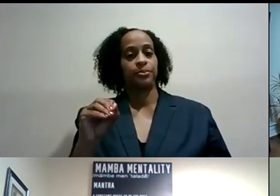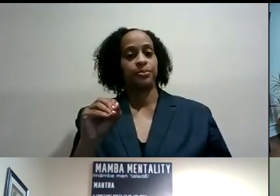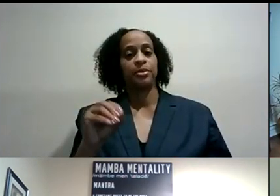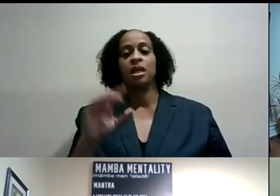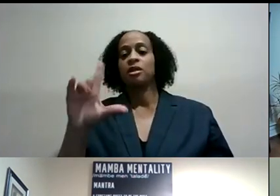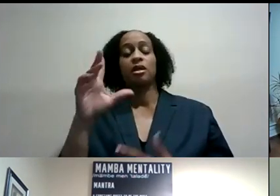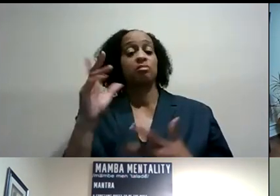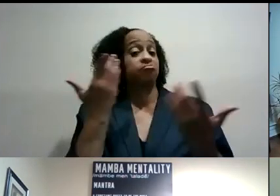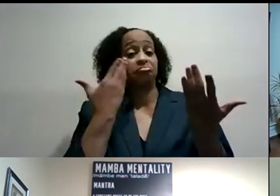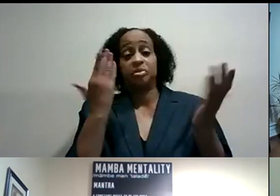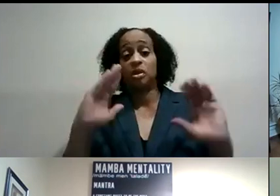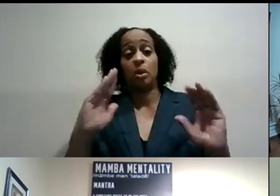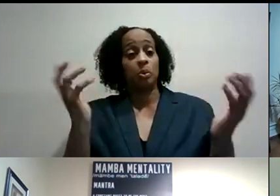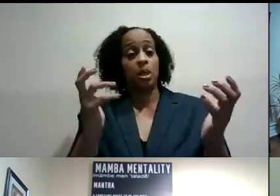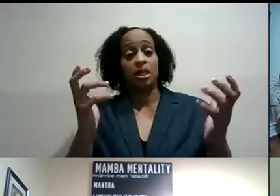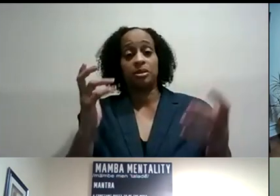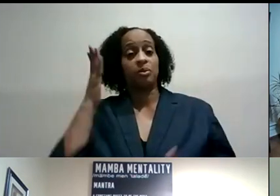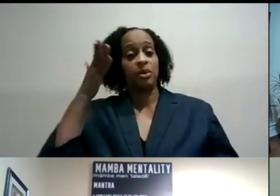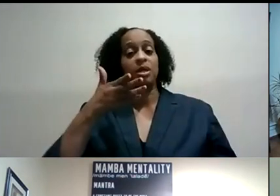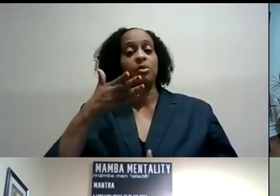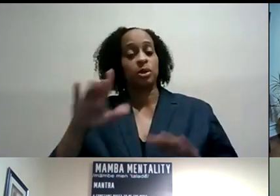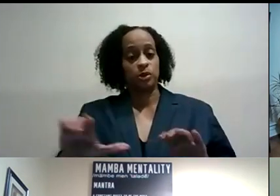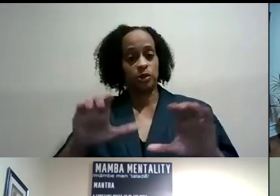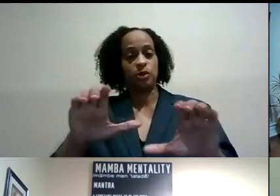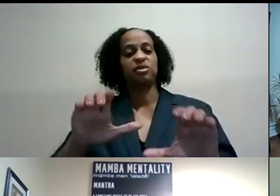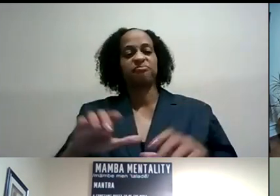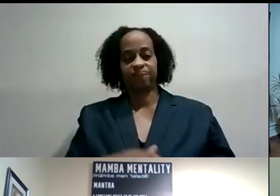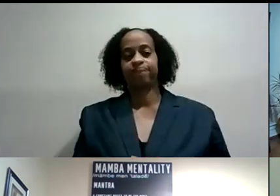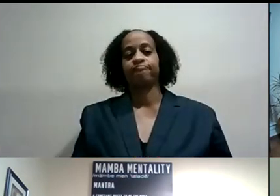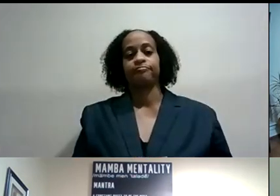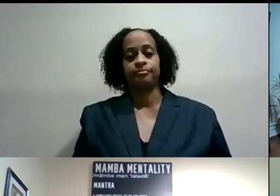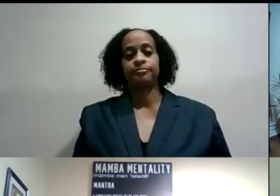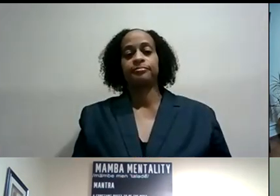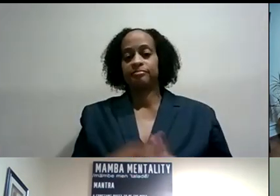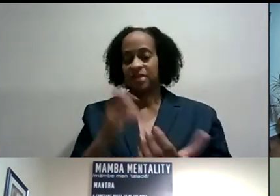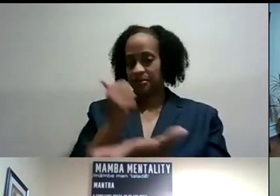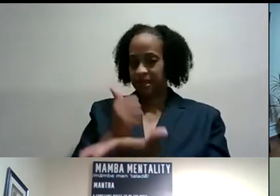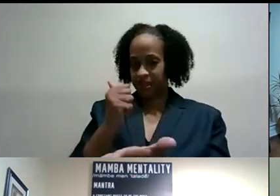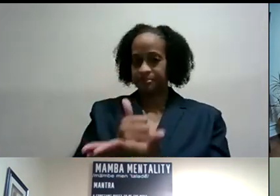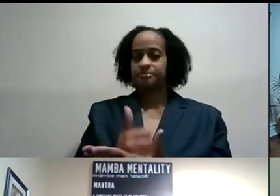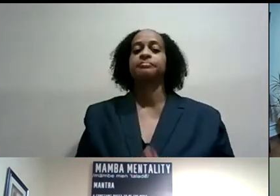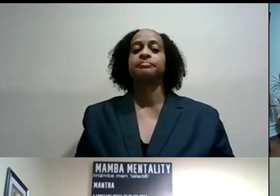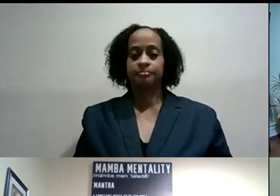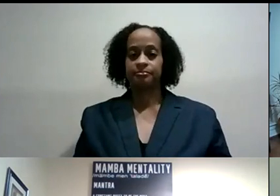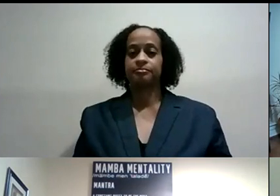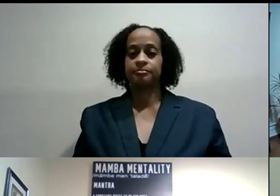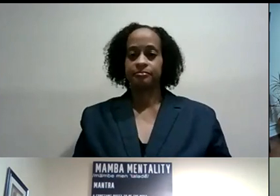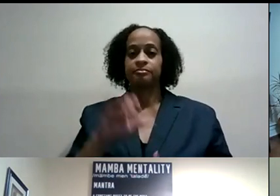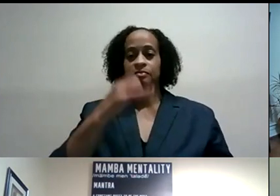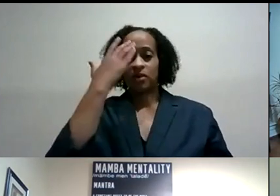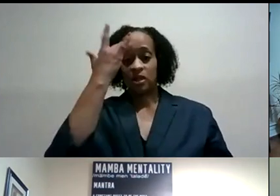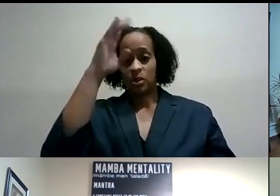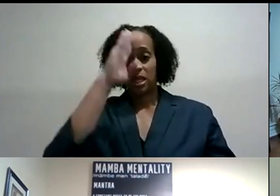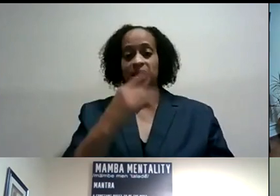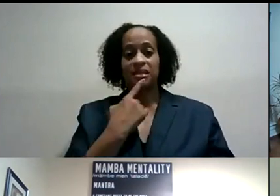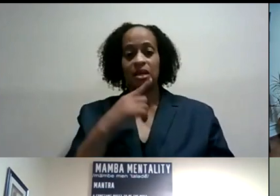no telling what we will commit. What we will. Amen. We, and that's why God said